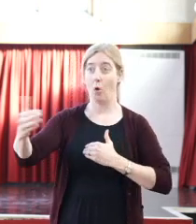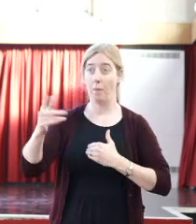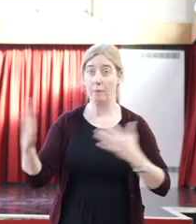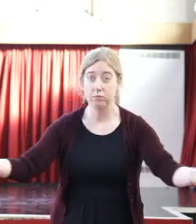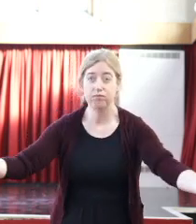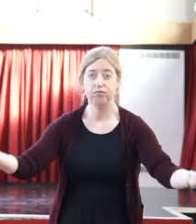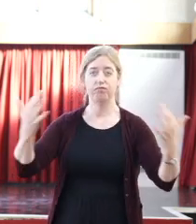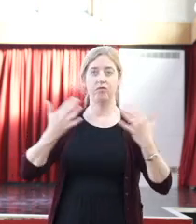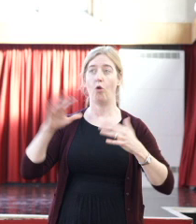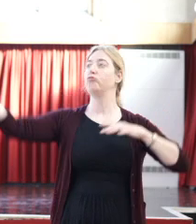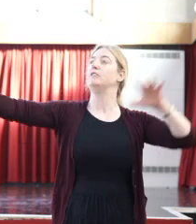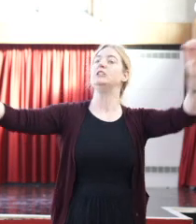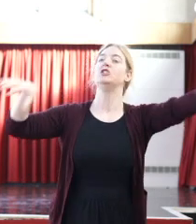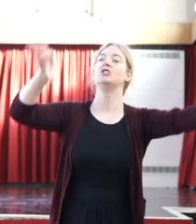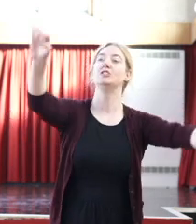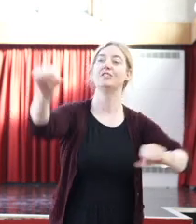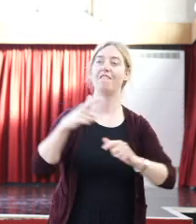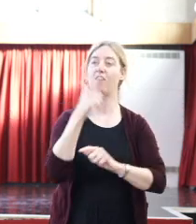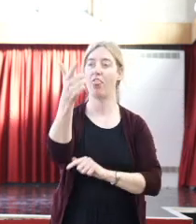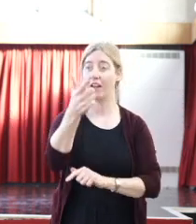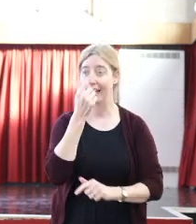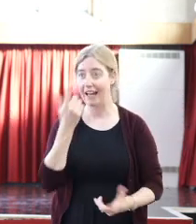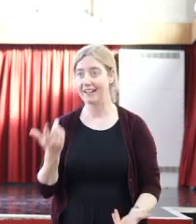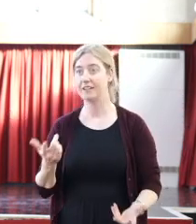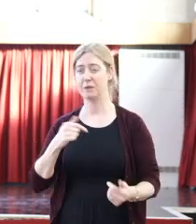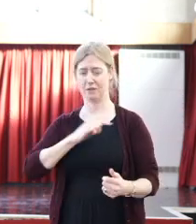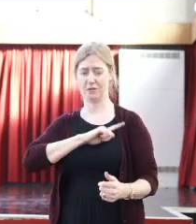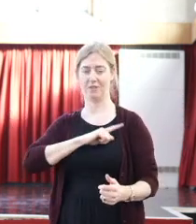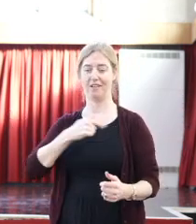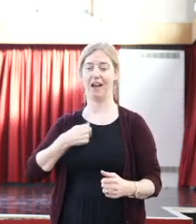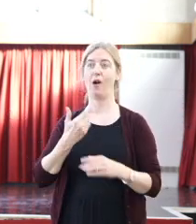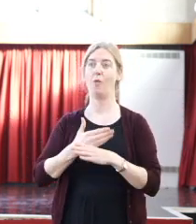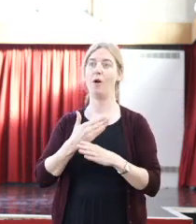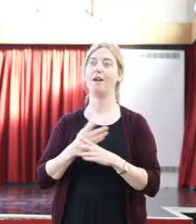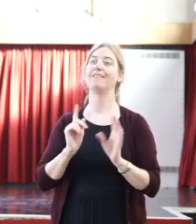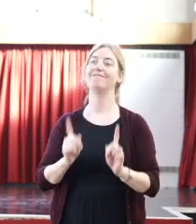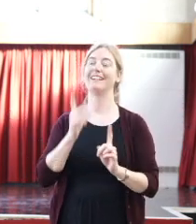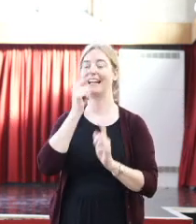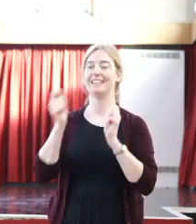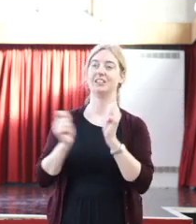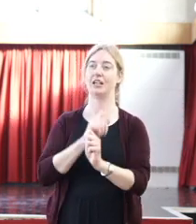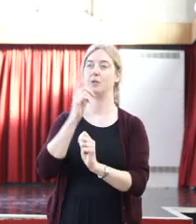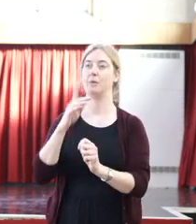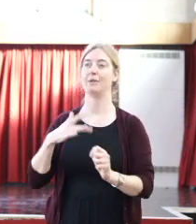reach others, truly believing that our work can change people's lives.